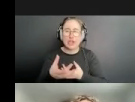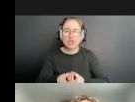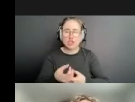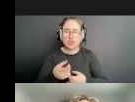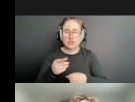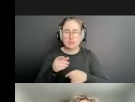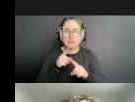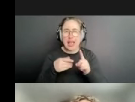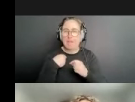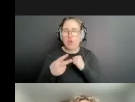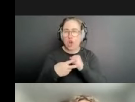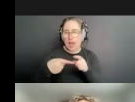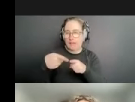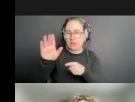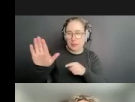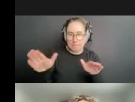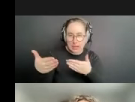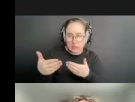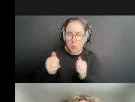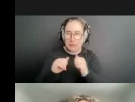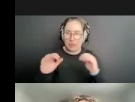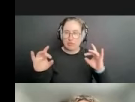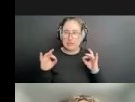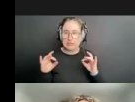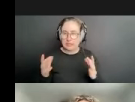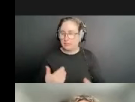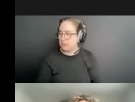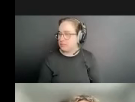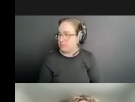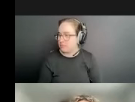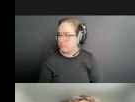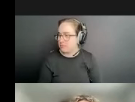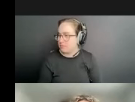box. So, you know, you can put your images in there.